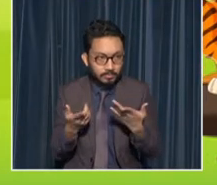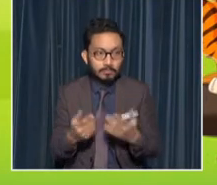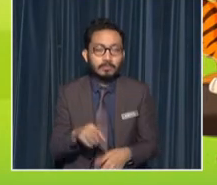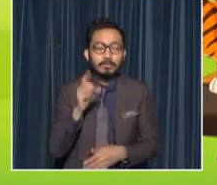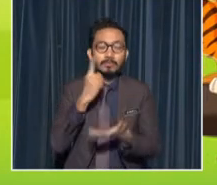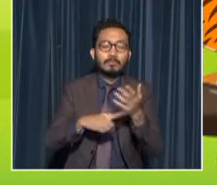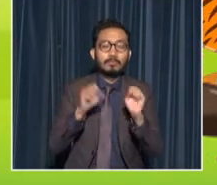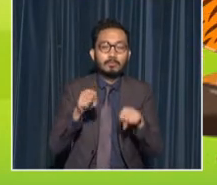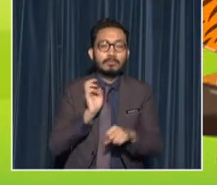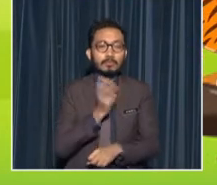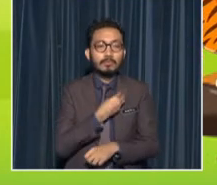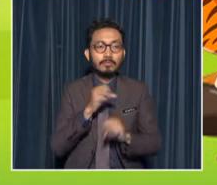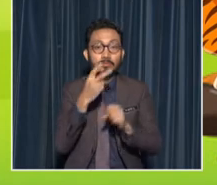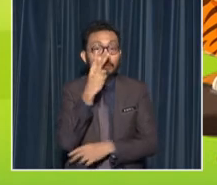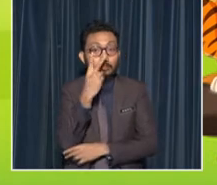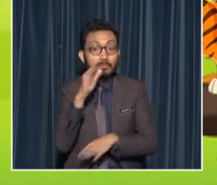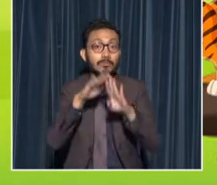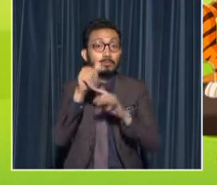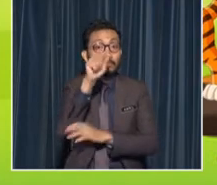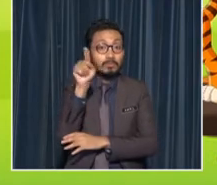we see at the zoo?